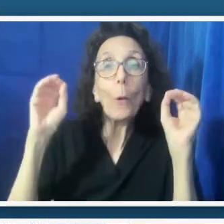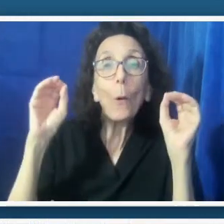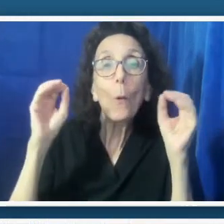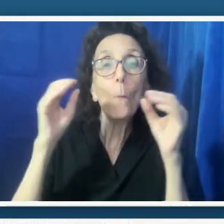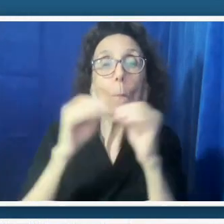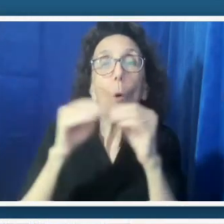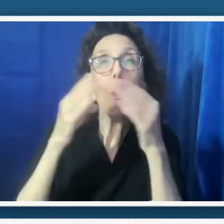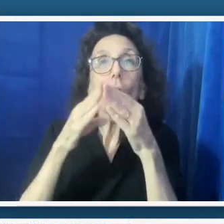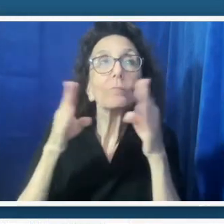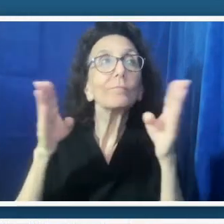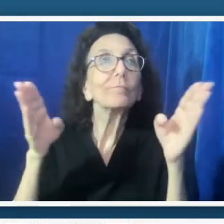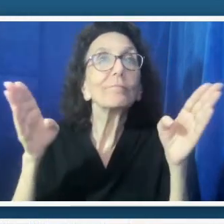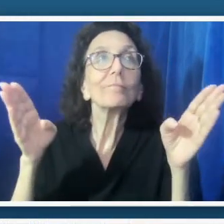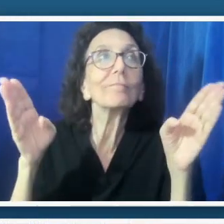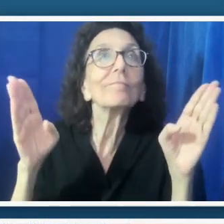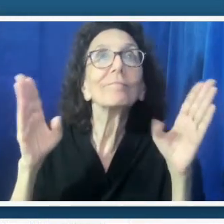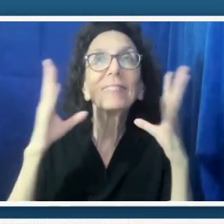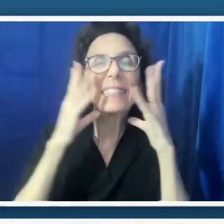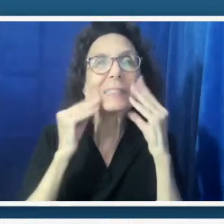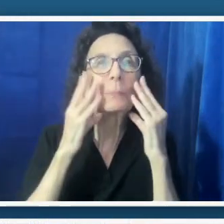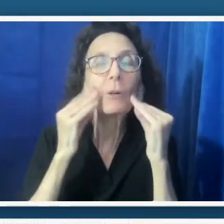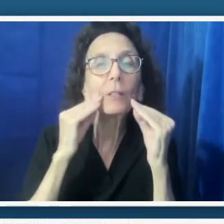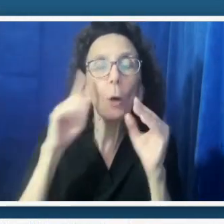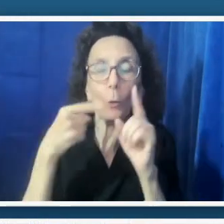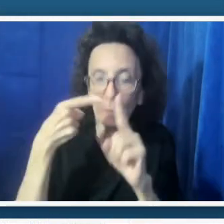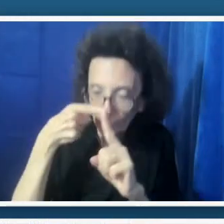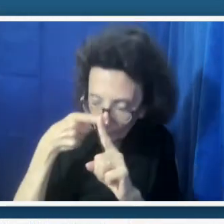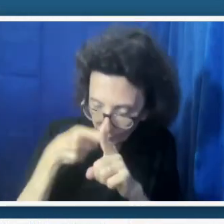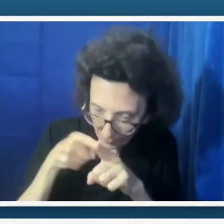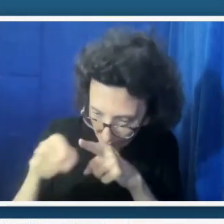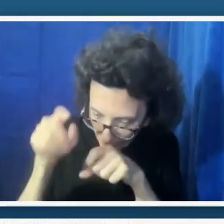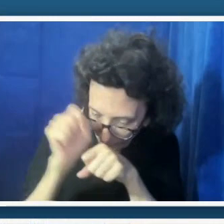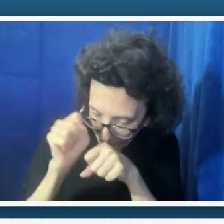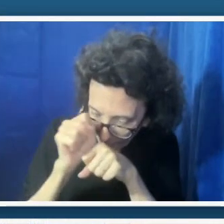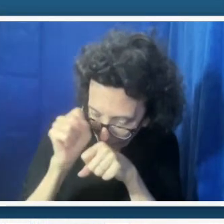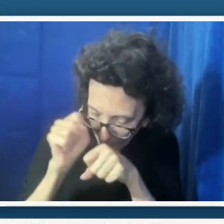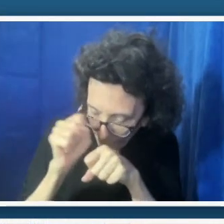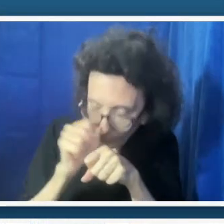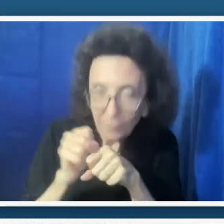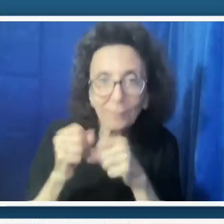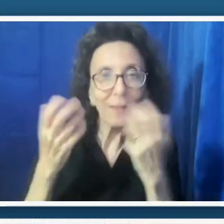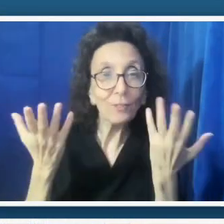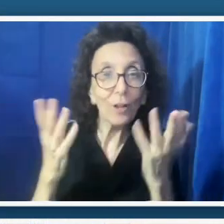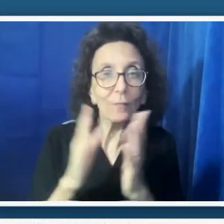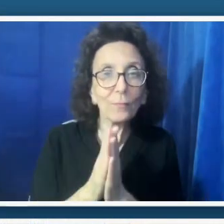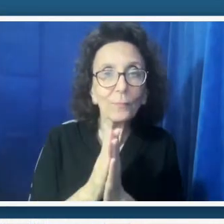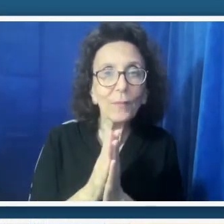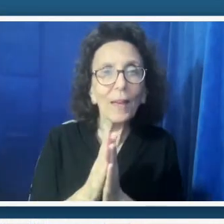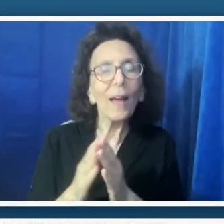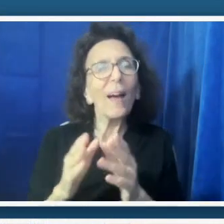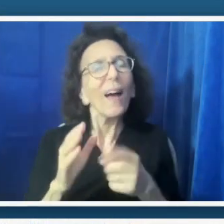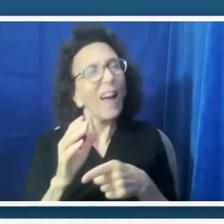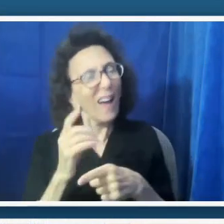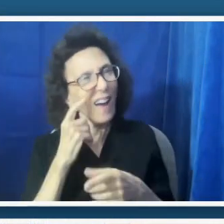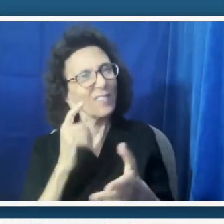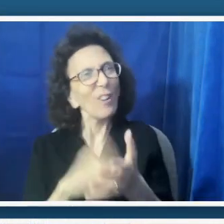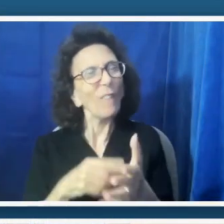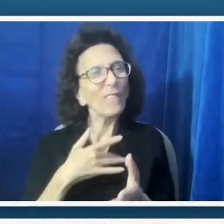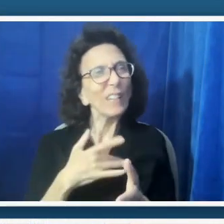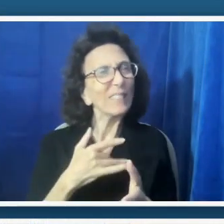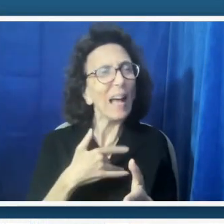really shown, as being worthy of being on a post office. It's very dehumanizing in that sense.